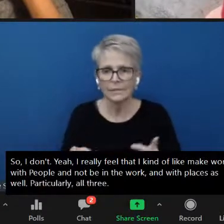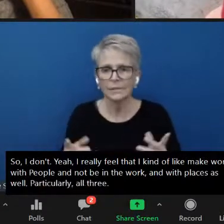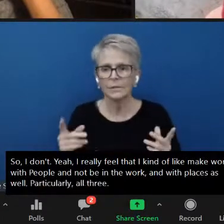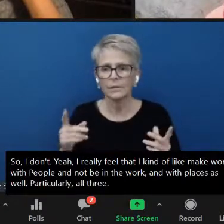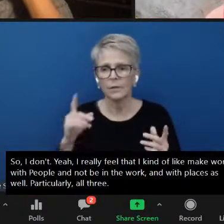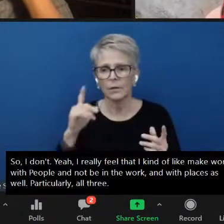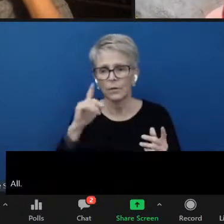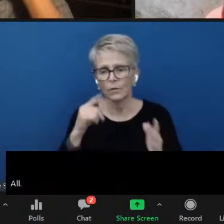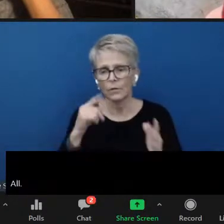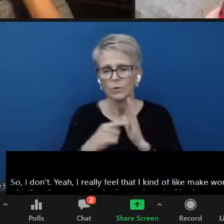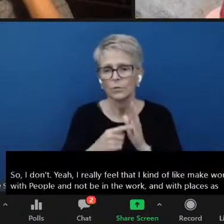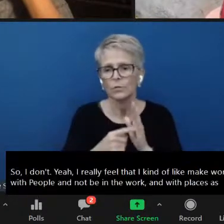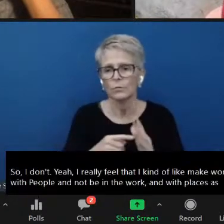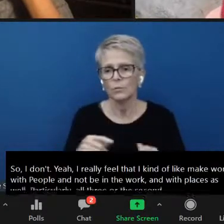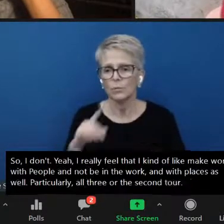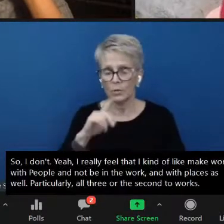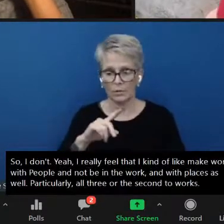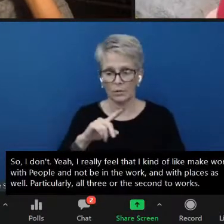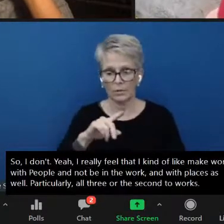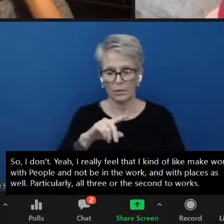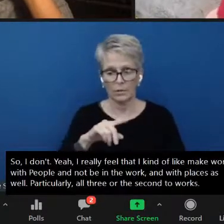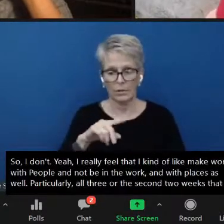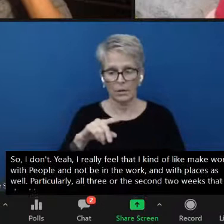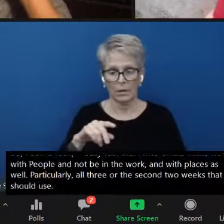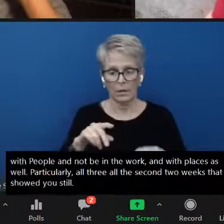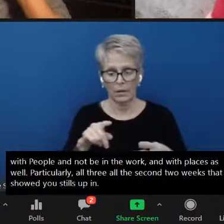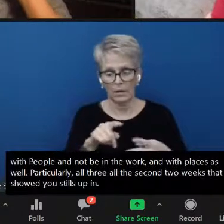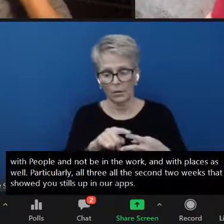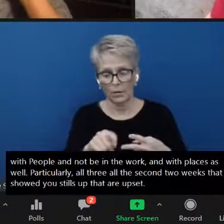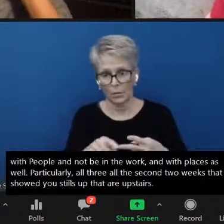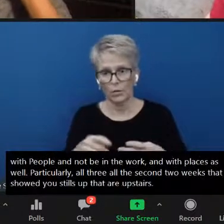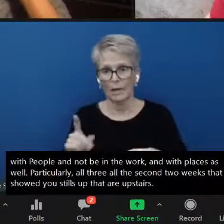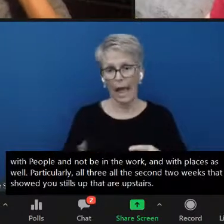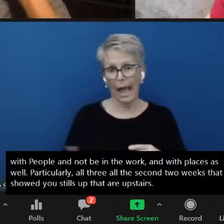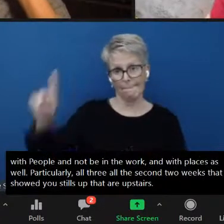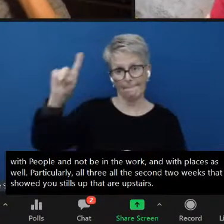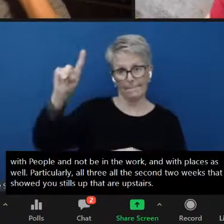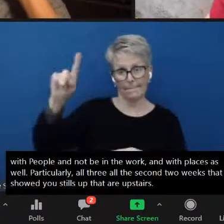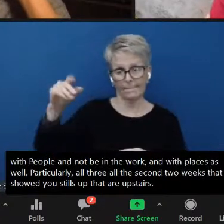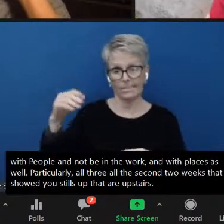three, the second two works that I showed you stills of that are upstairs,